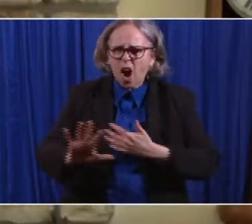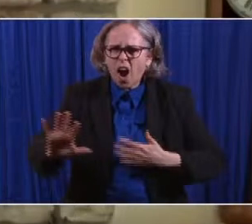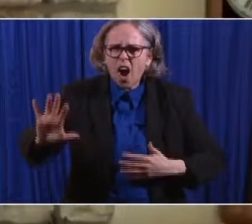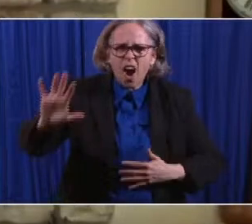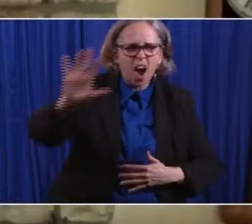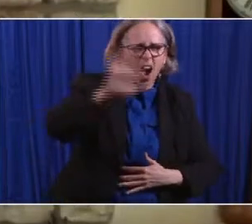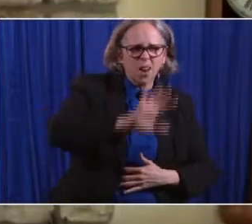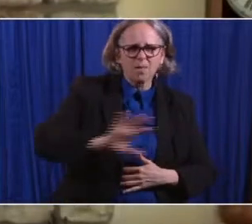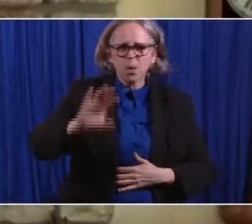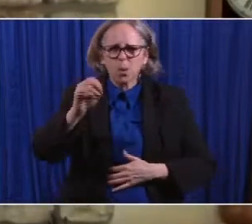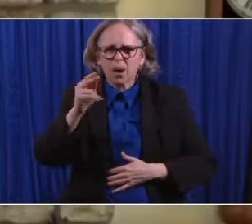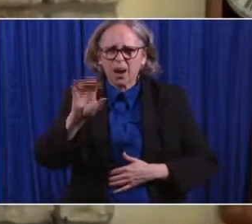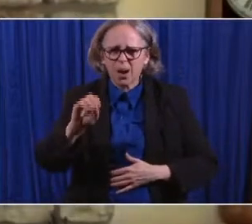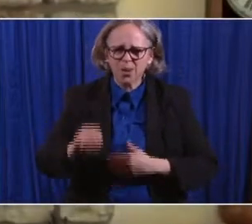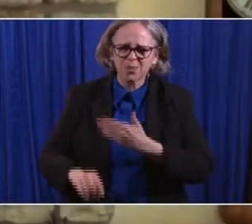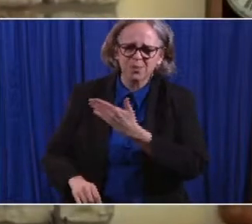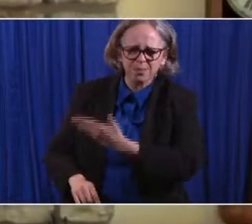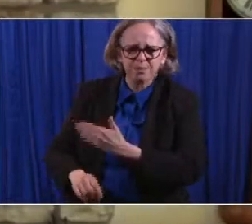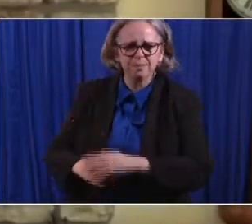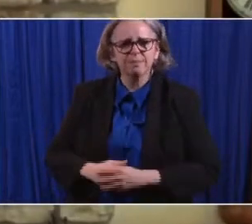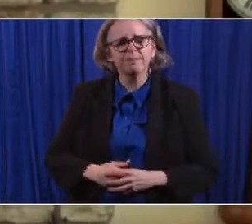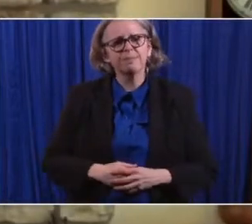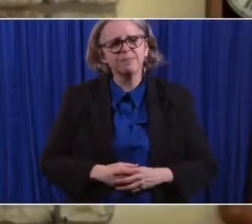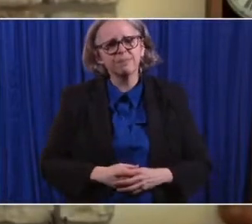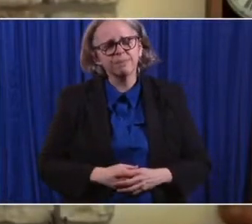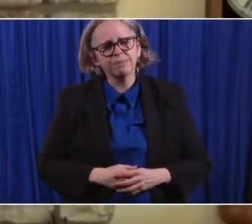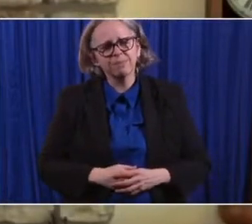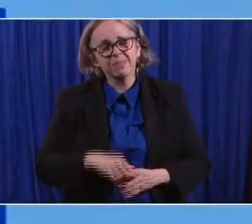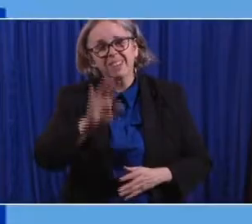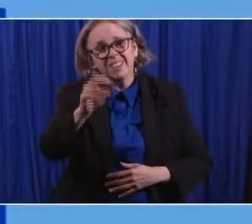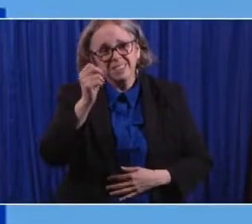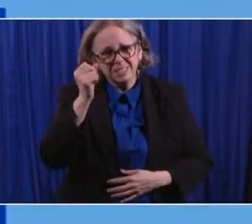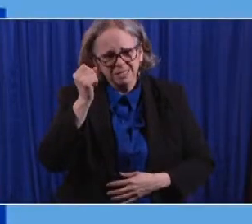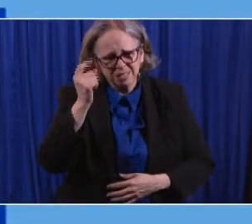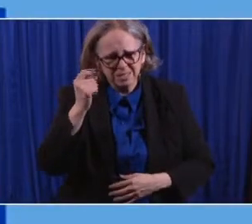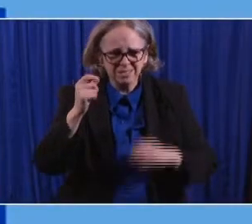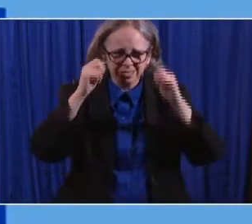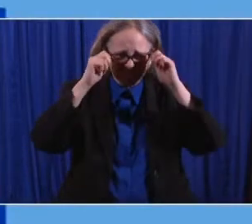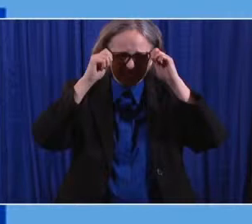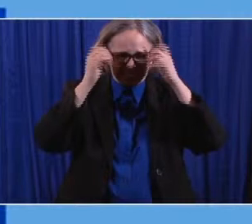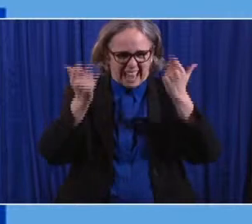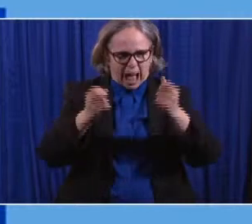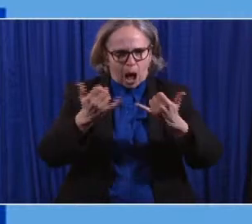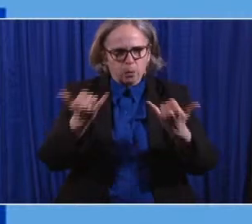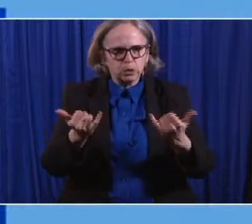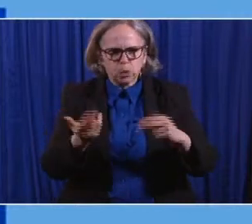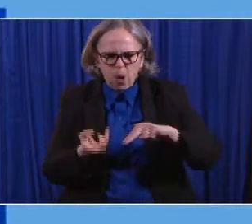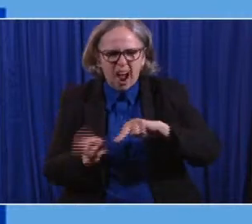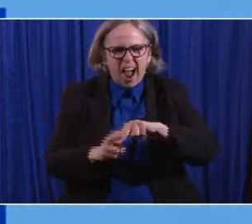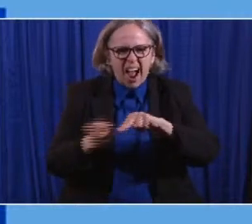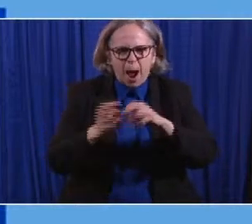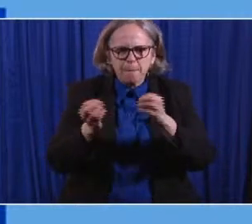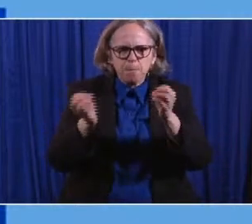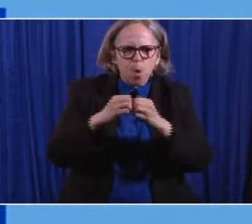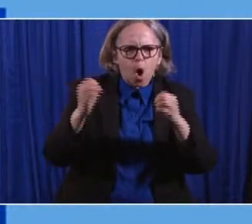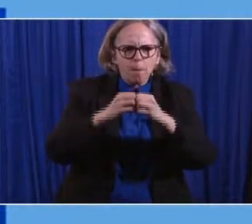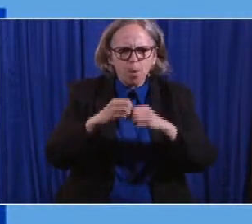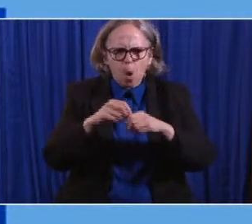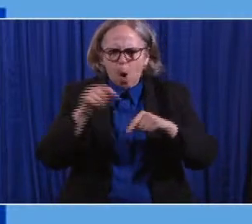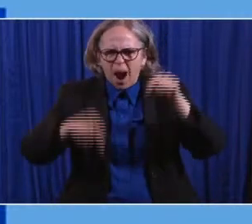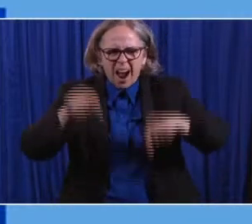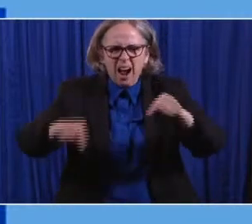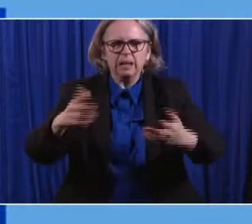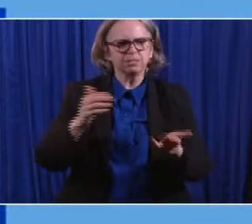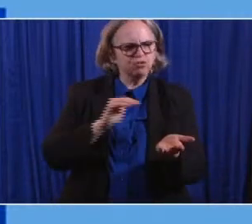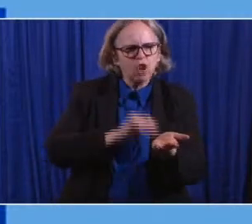And we have expanded dramatically the number of actual locations